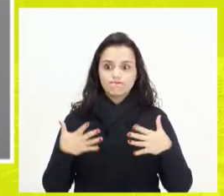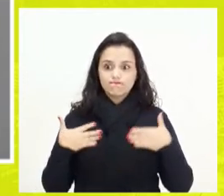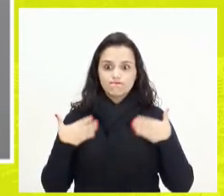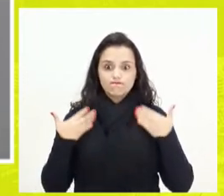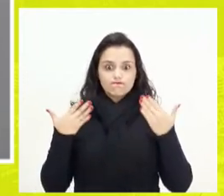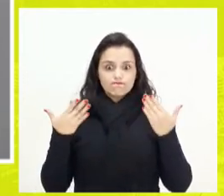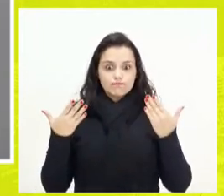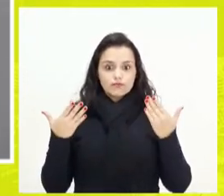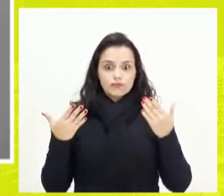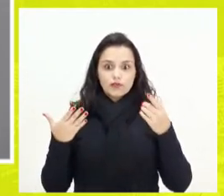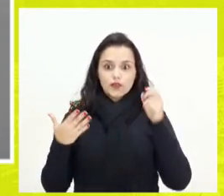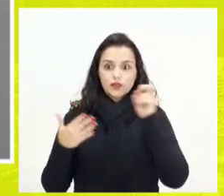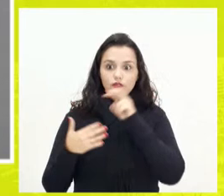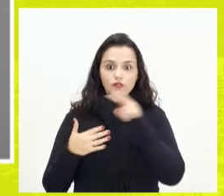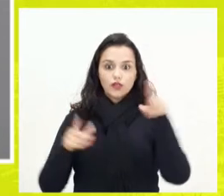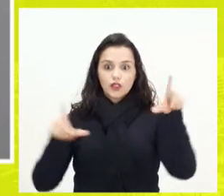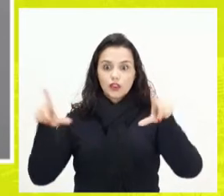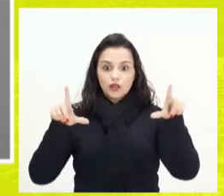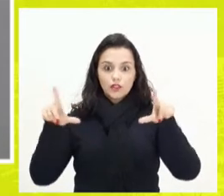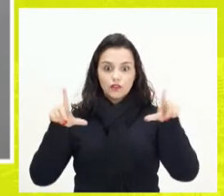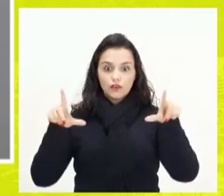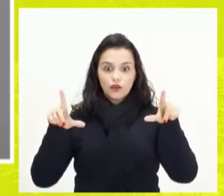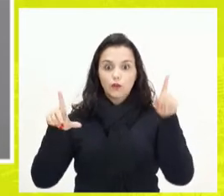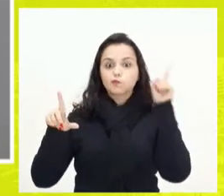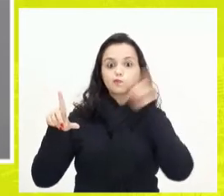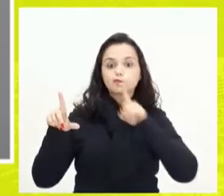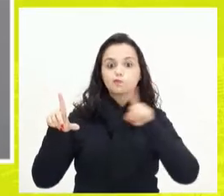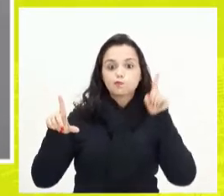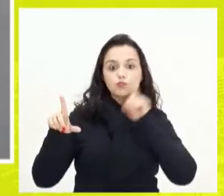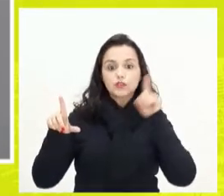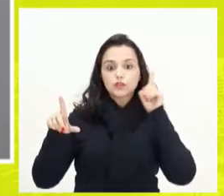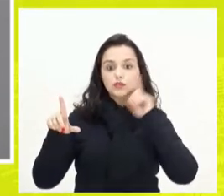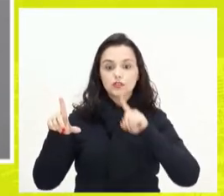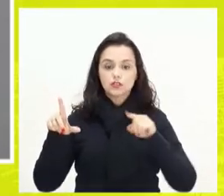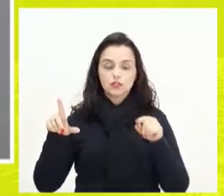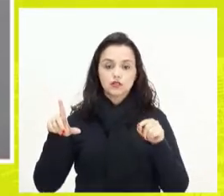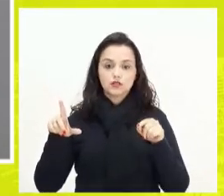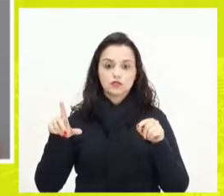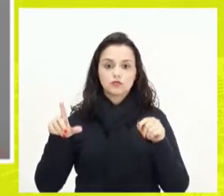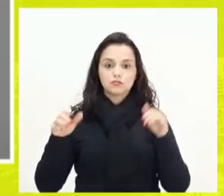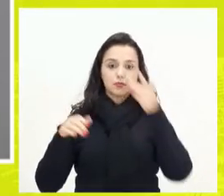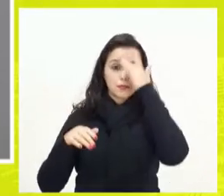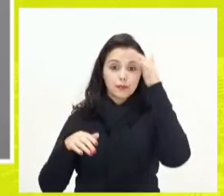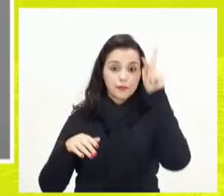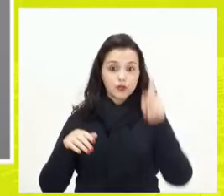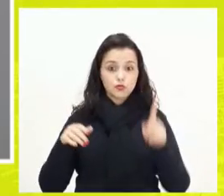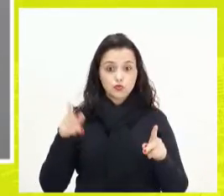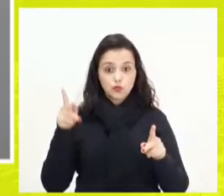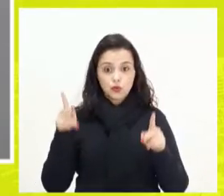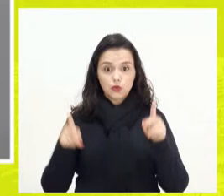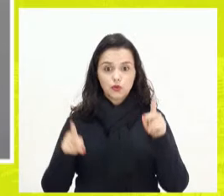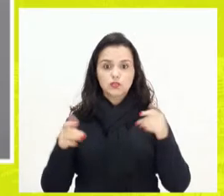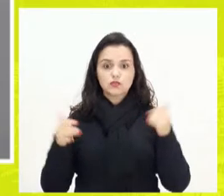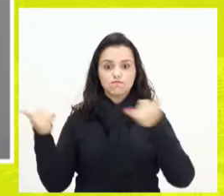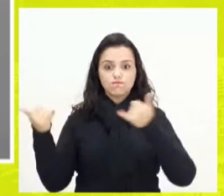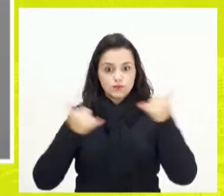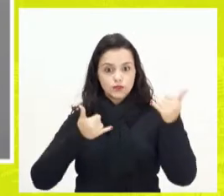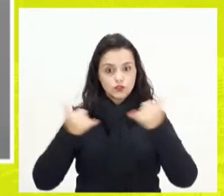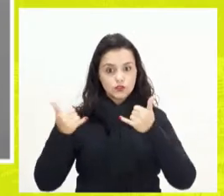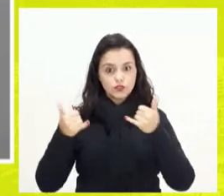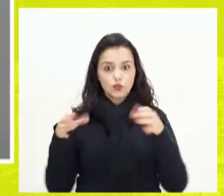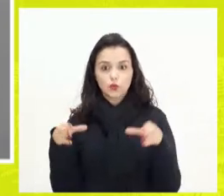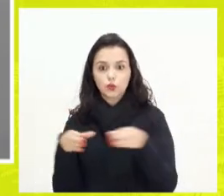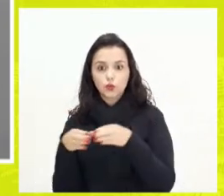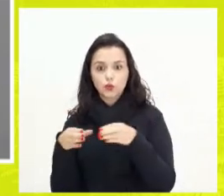mean it's interesting to see all the reveals the testimonials of these people you know the